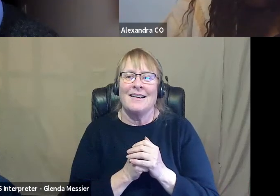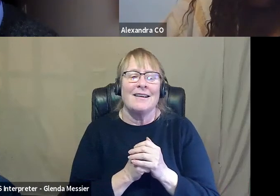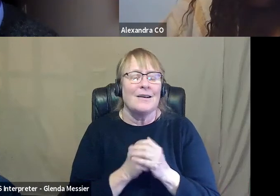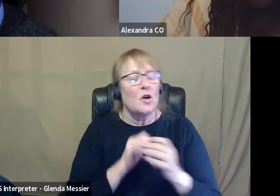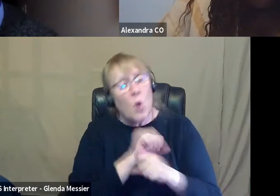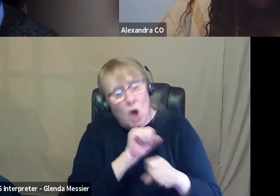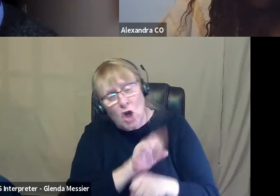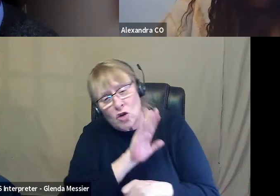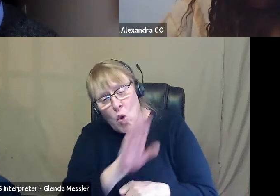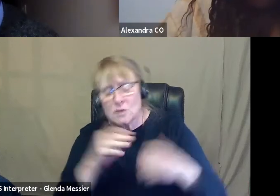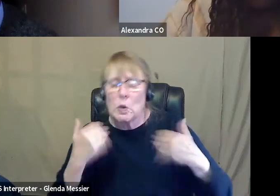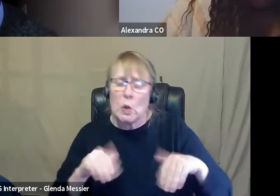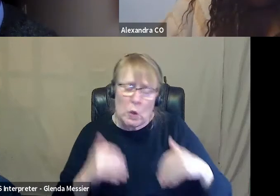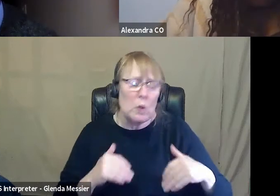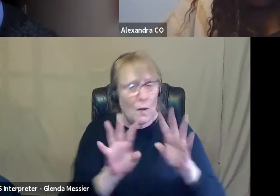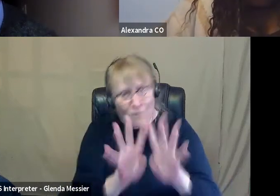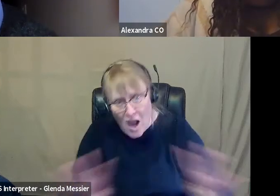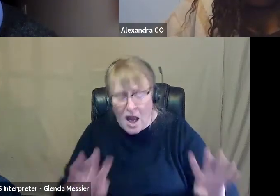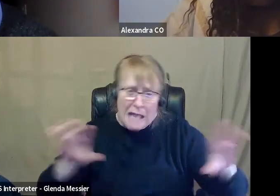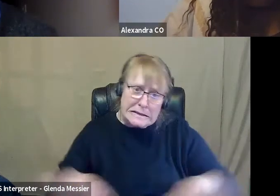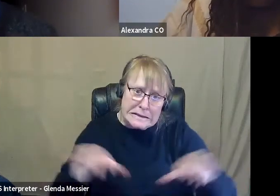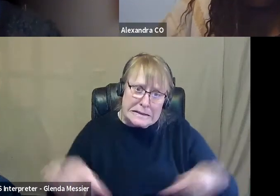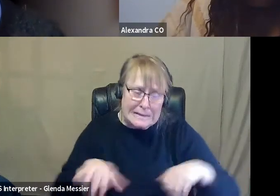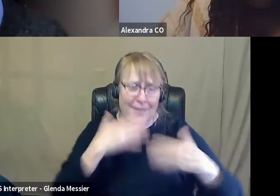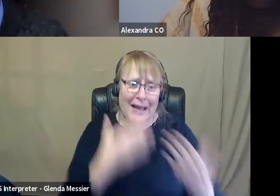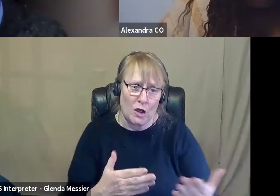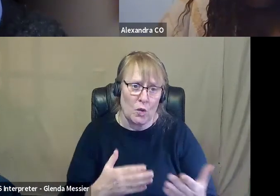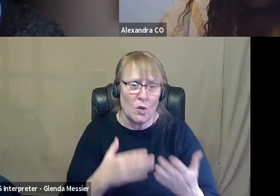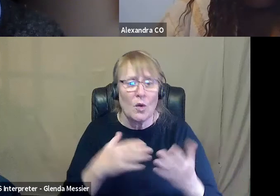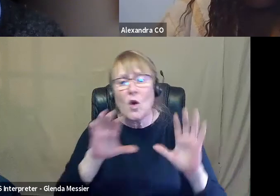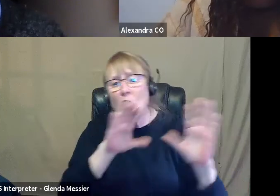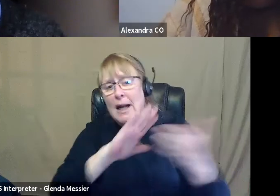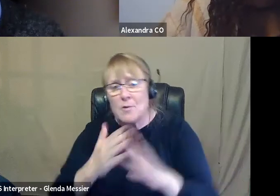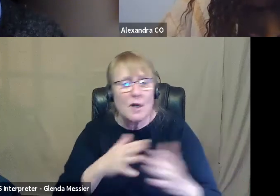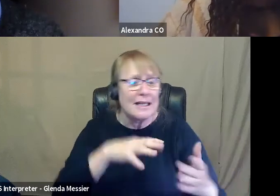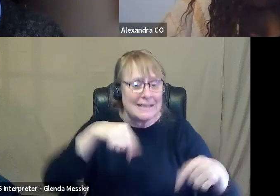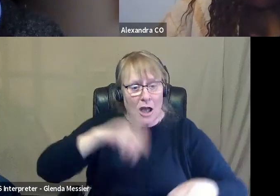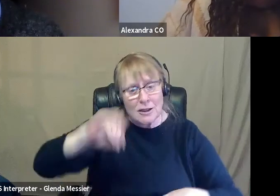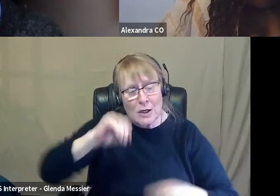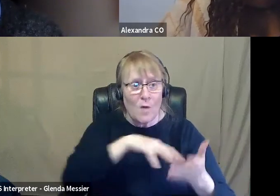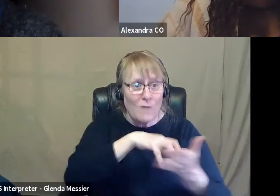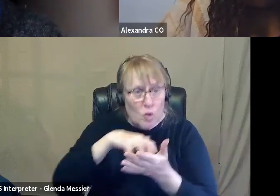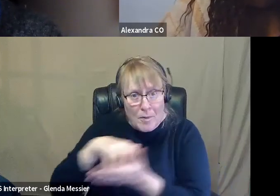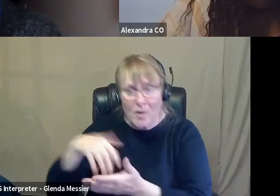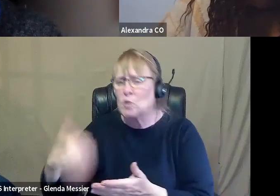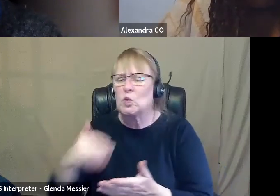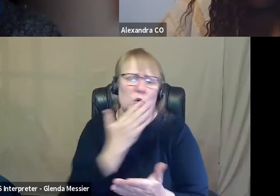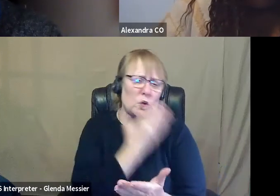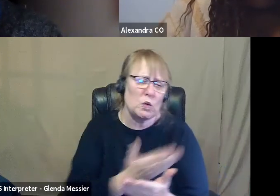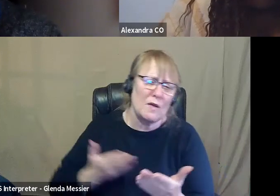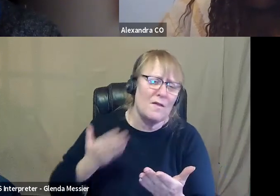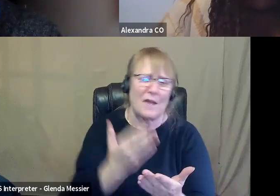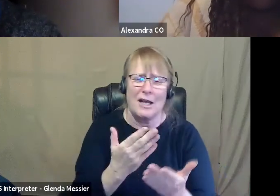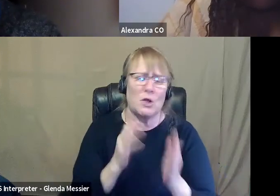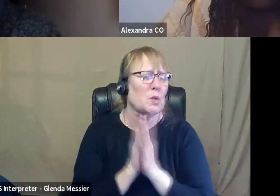you're doing on the front lines, especially your work with vulnerable communities in Ontario. And so just thank you very much for